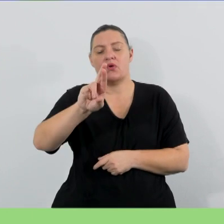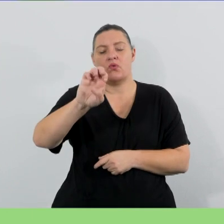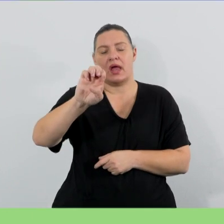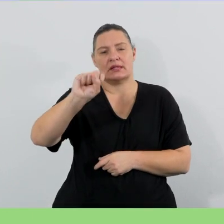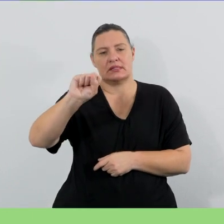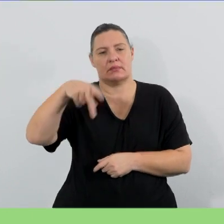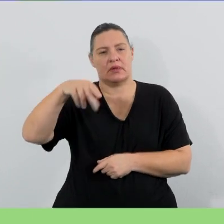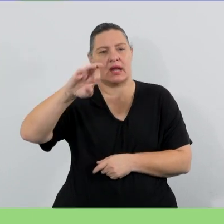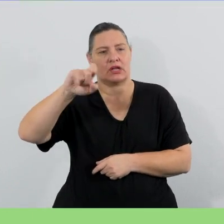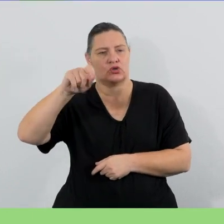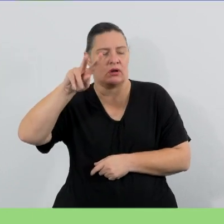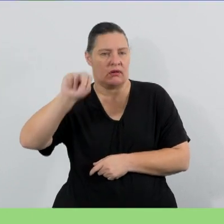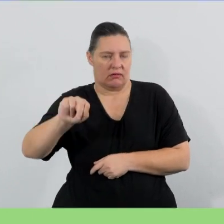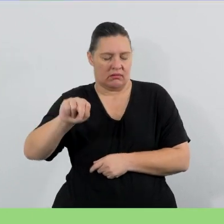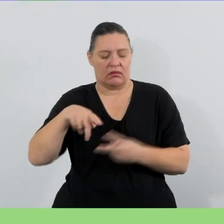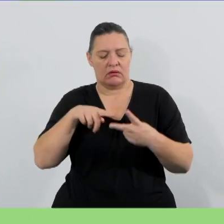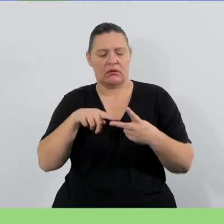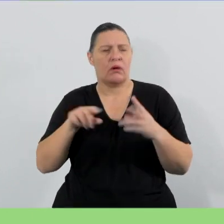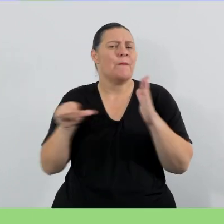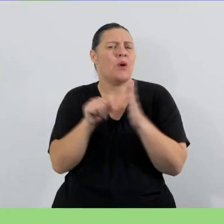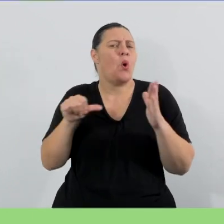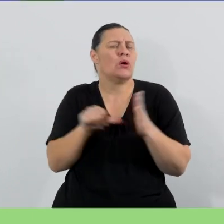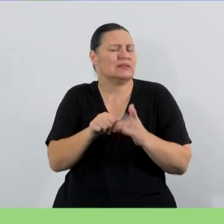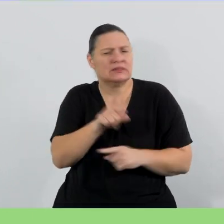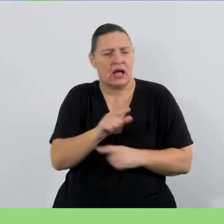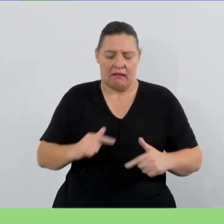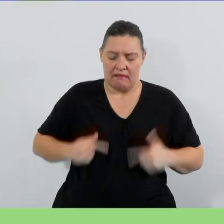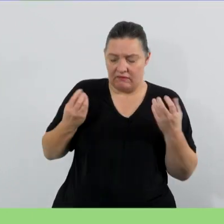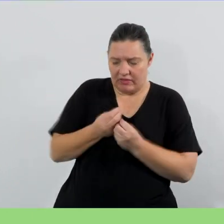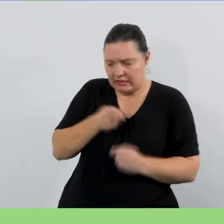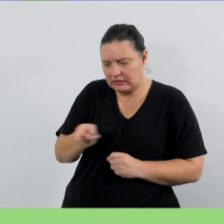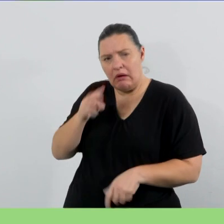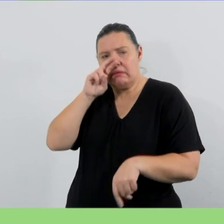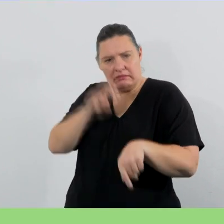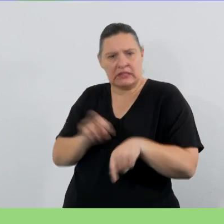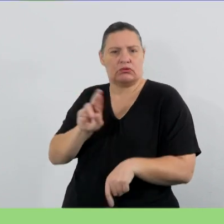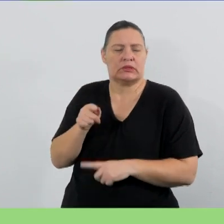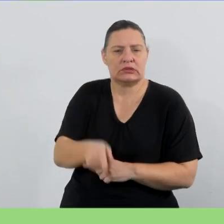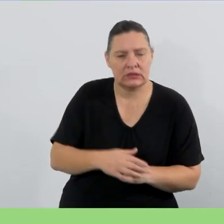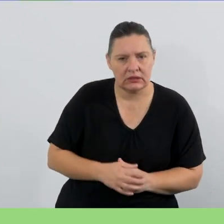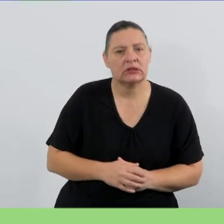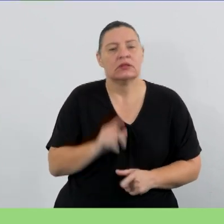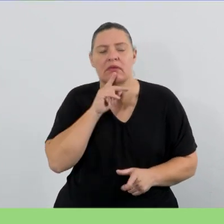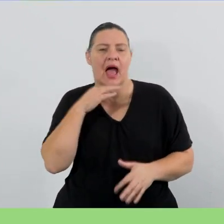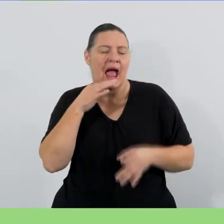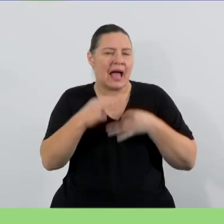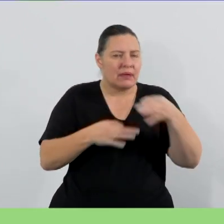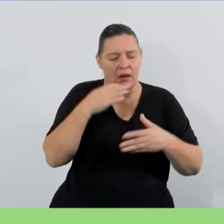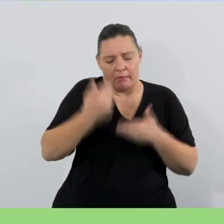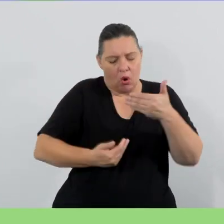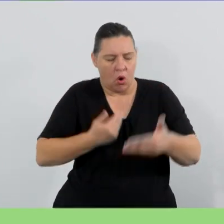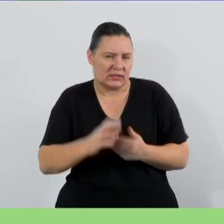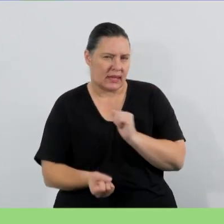respiration, explain the importance of respiration in living organisms, describe the process of